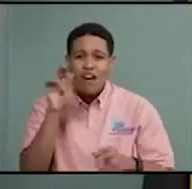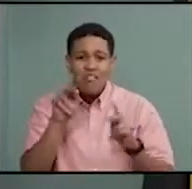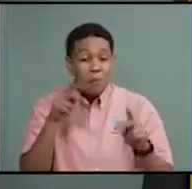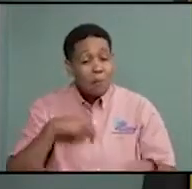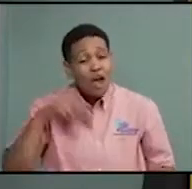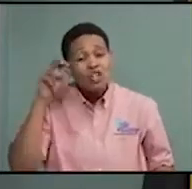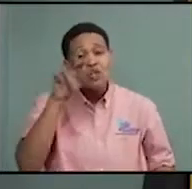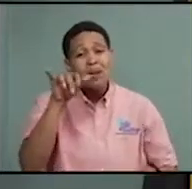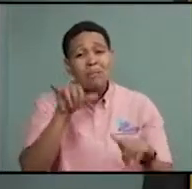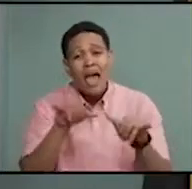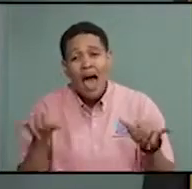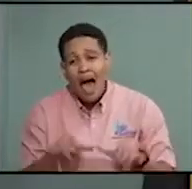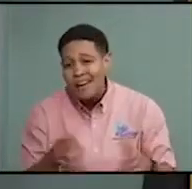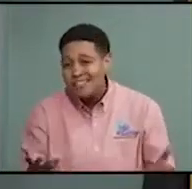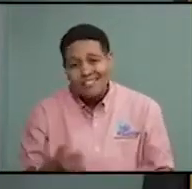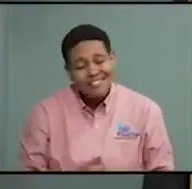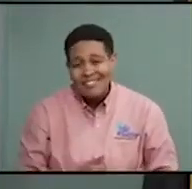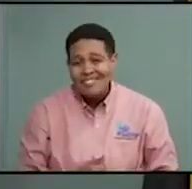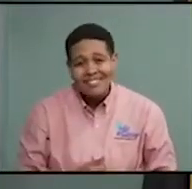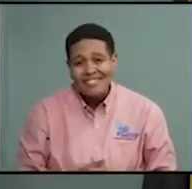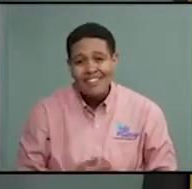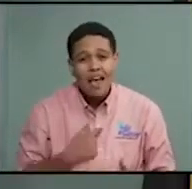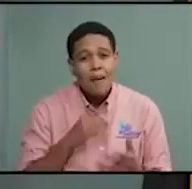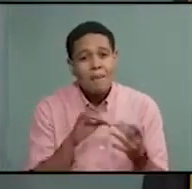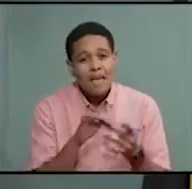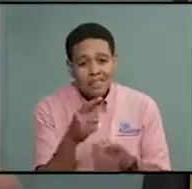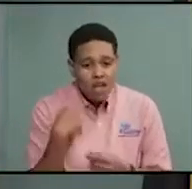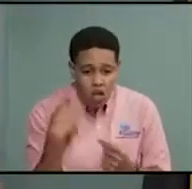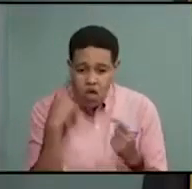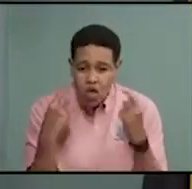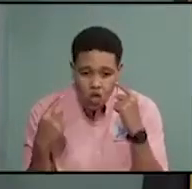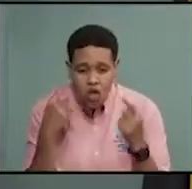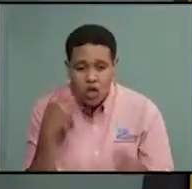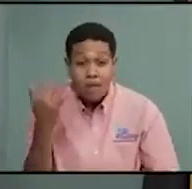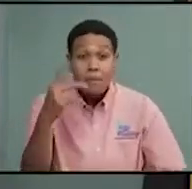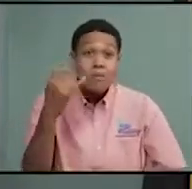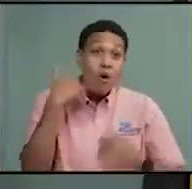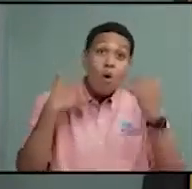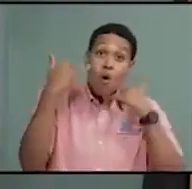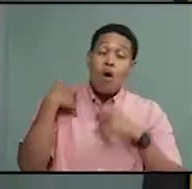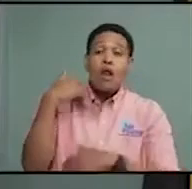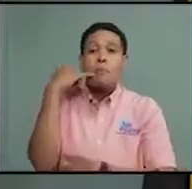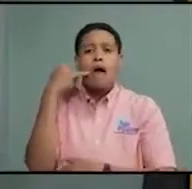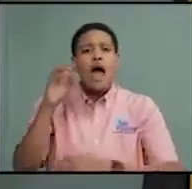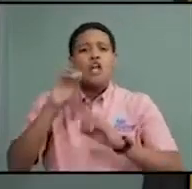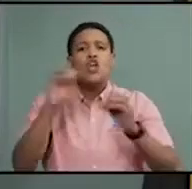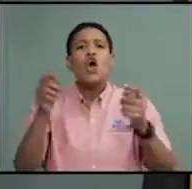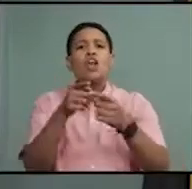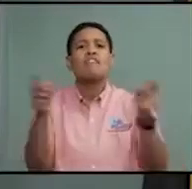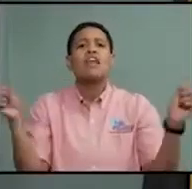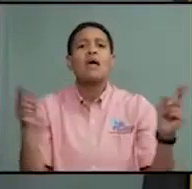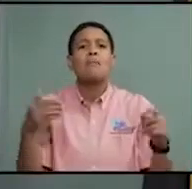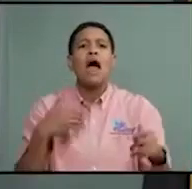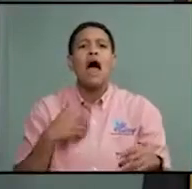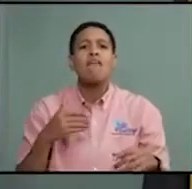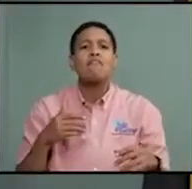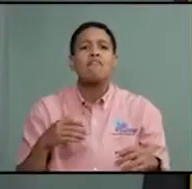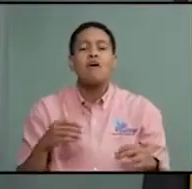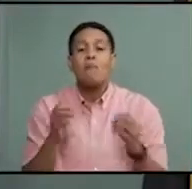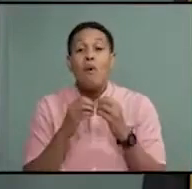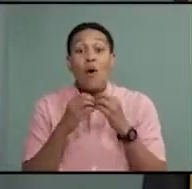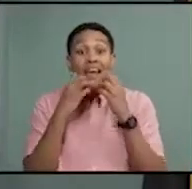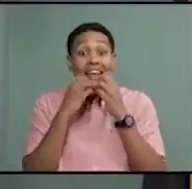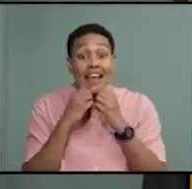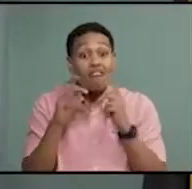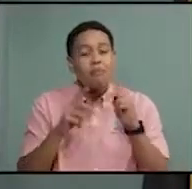yard. I get the messages. I get the calls. And none of them have any greater care for the